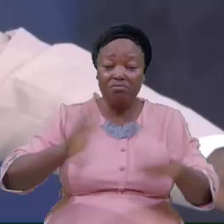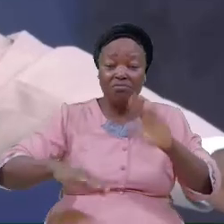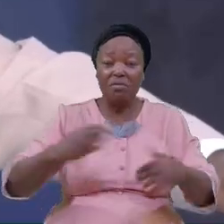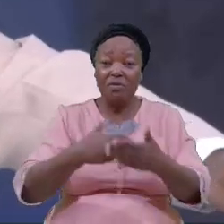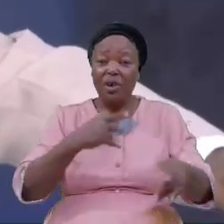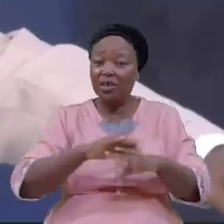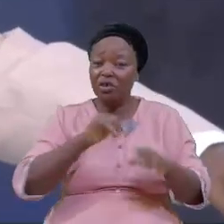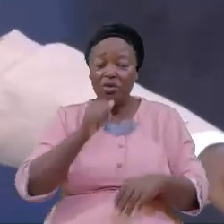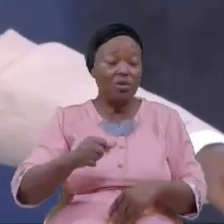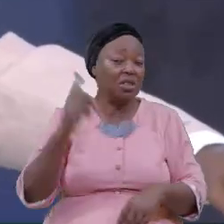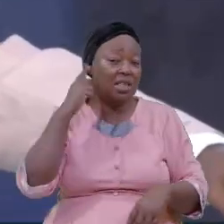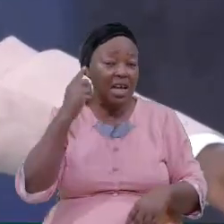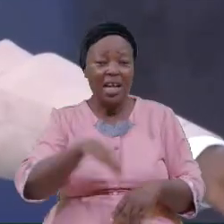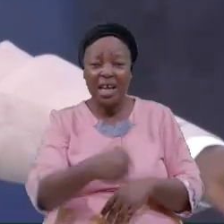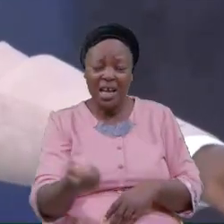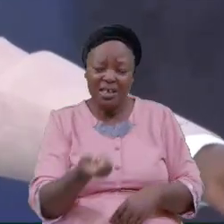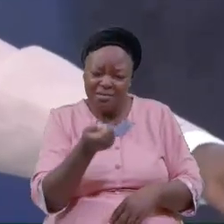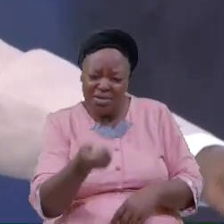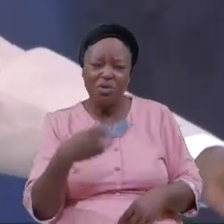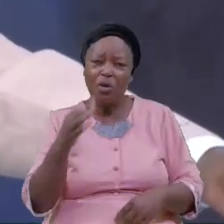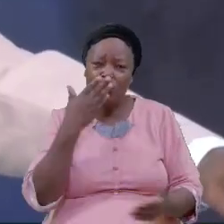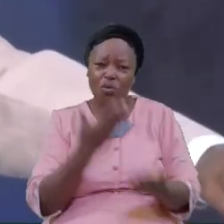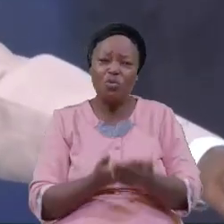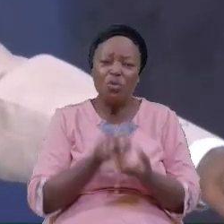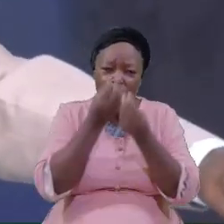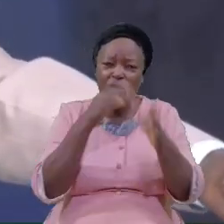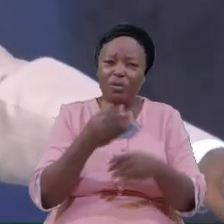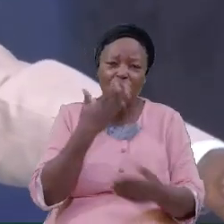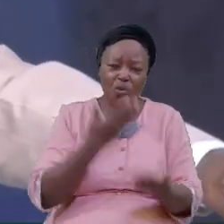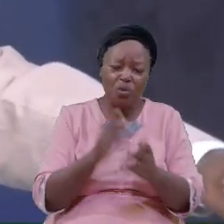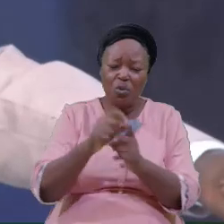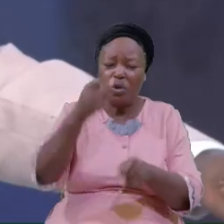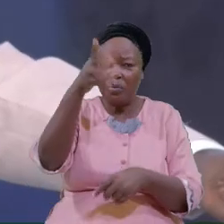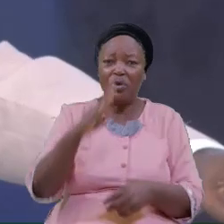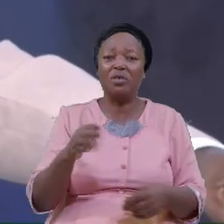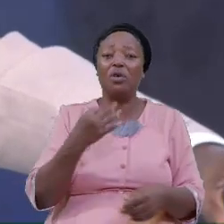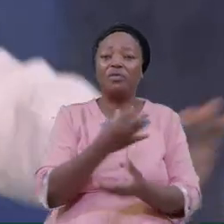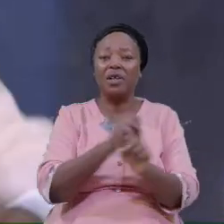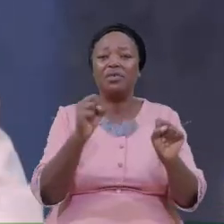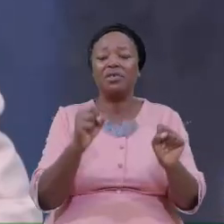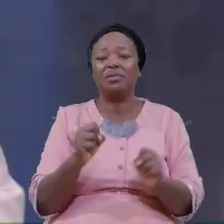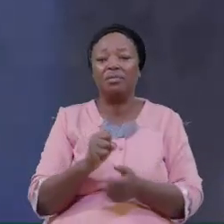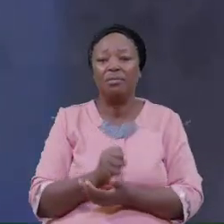iota of the good news, the glad tidings of salvation.